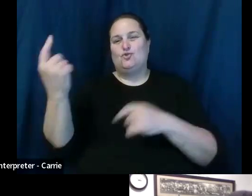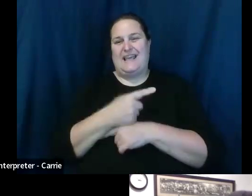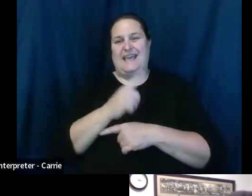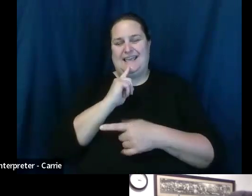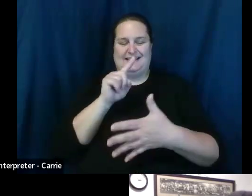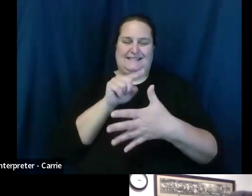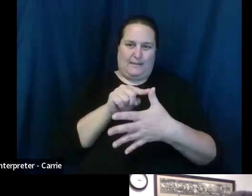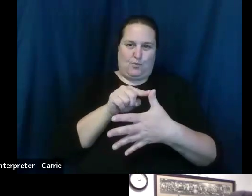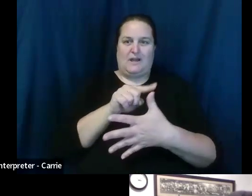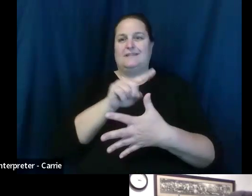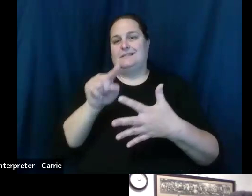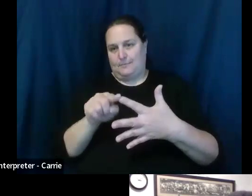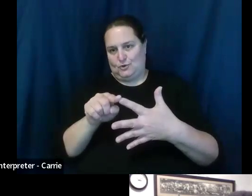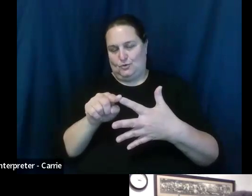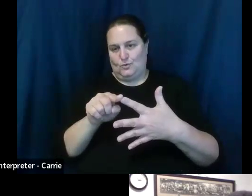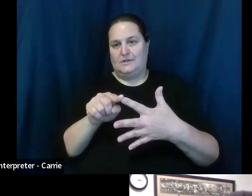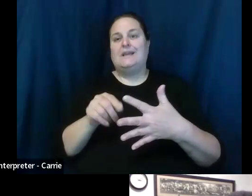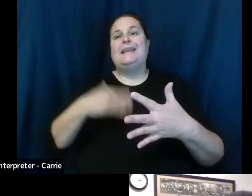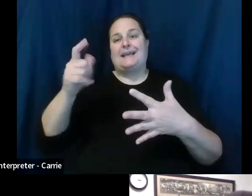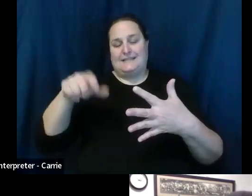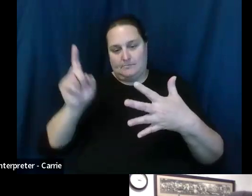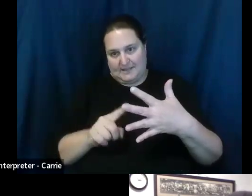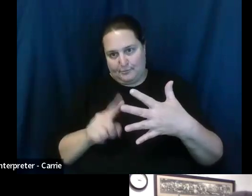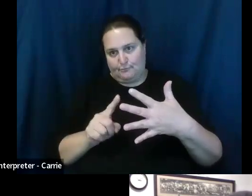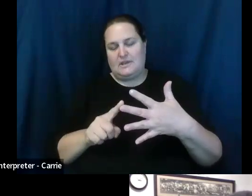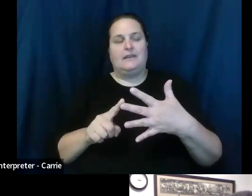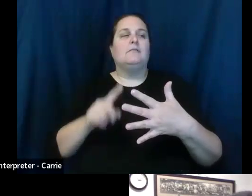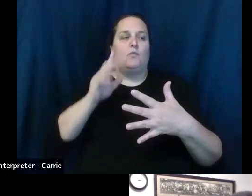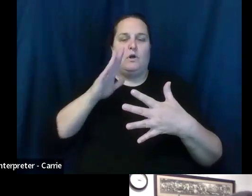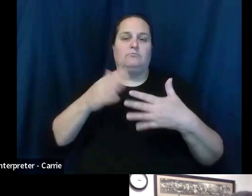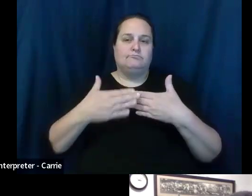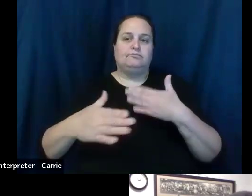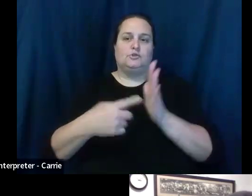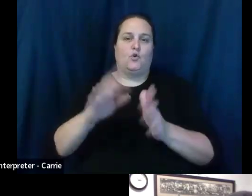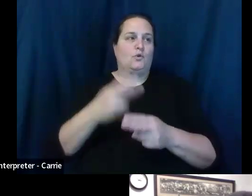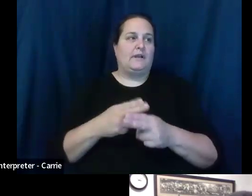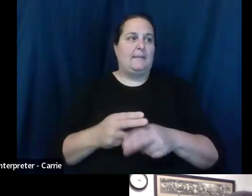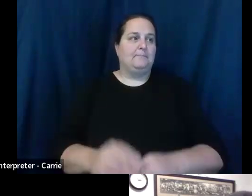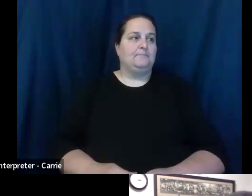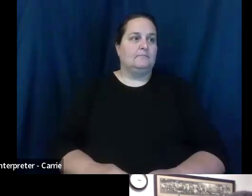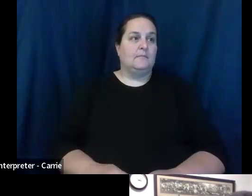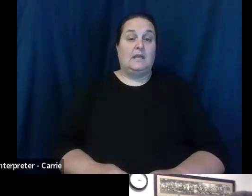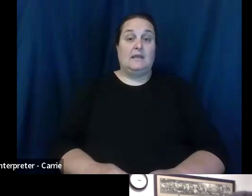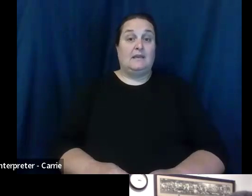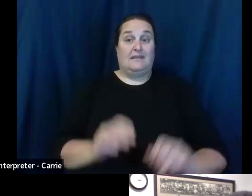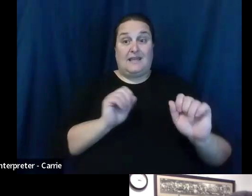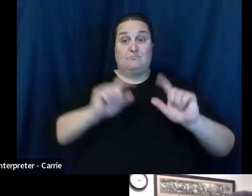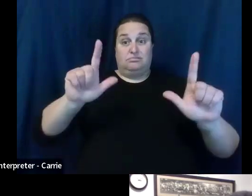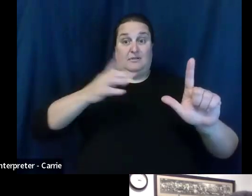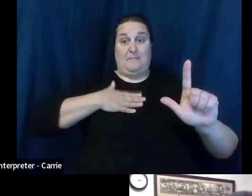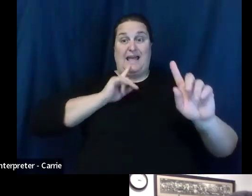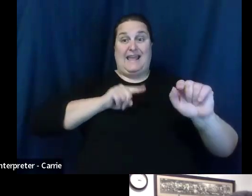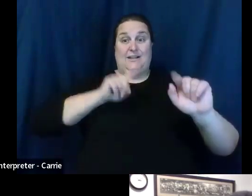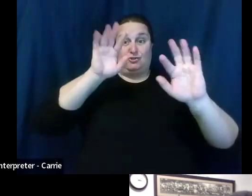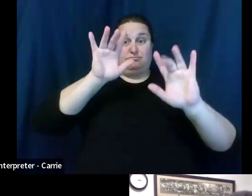blank. But if you scroll down after the introduction, you'll see all of the answers that you've put in over the last